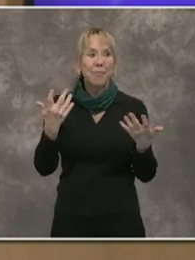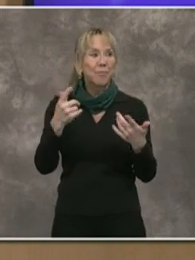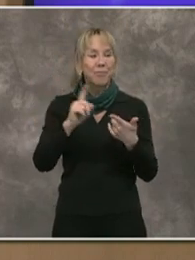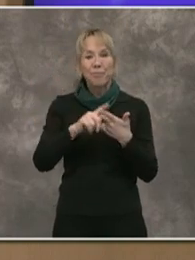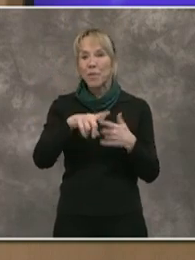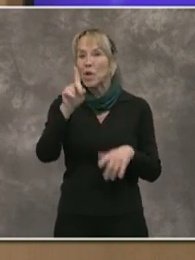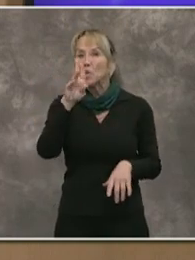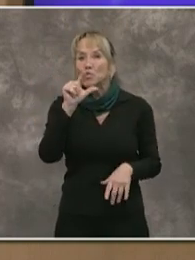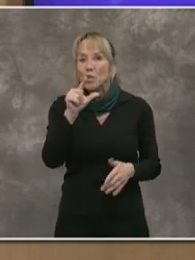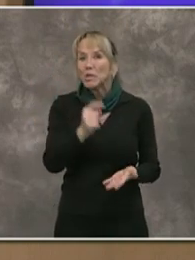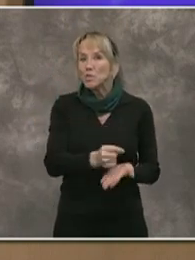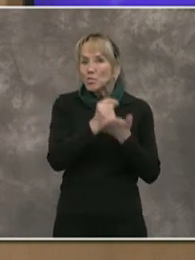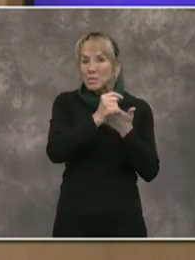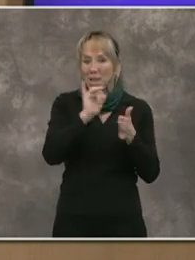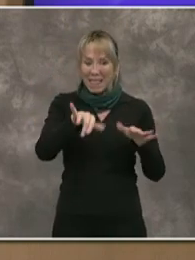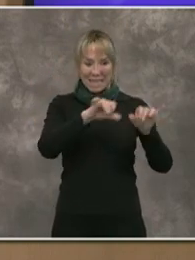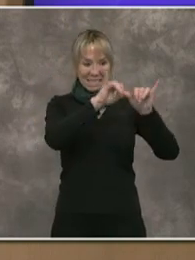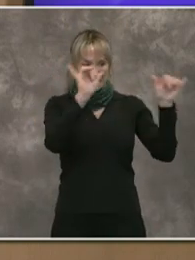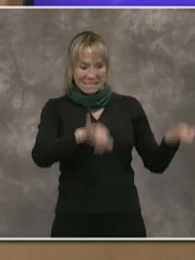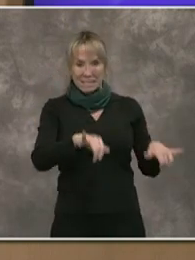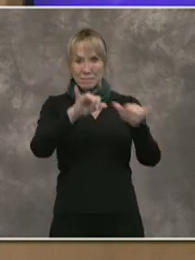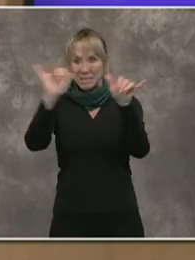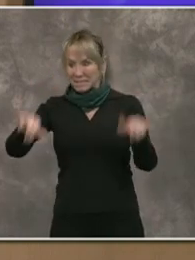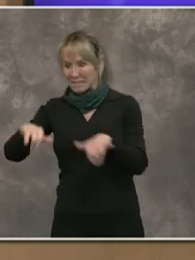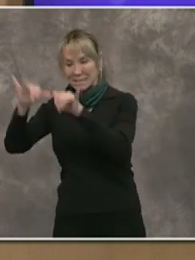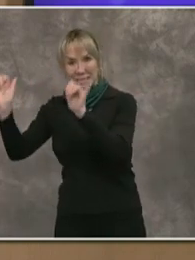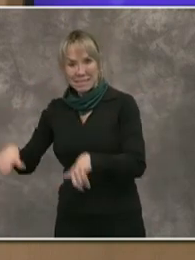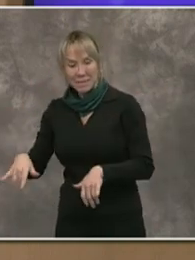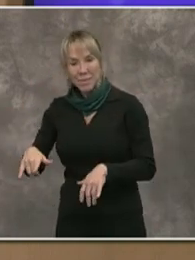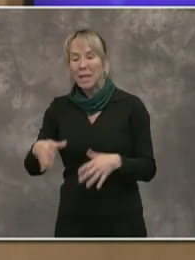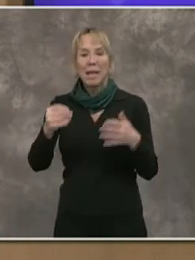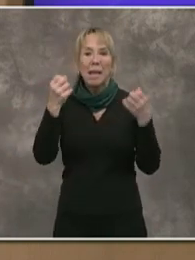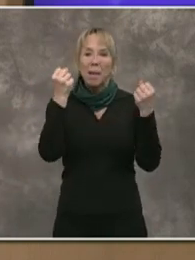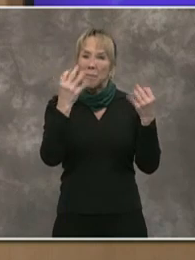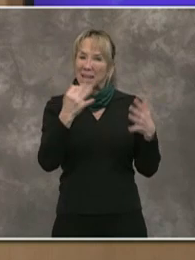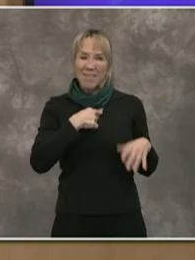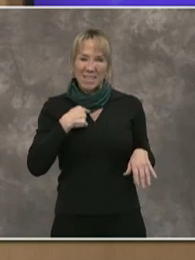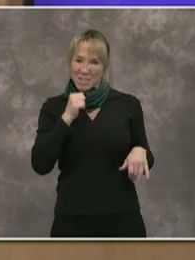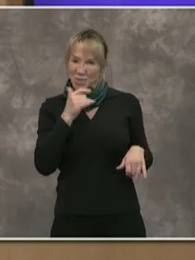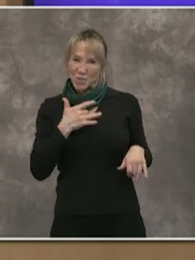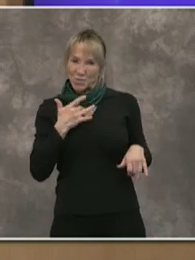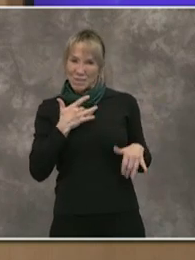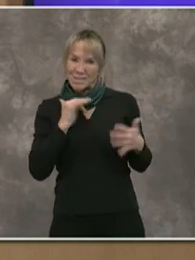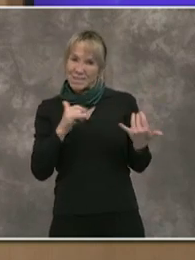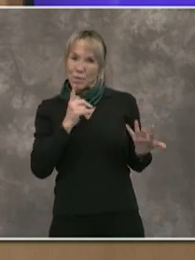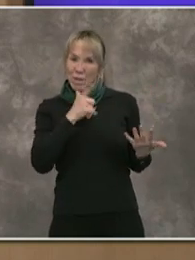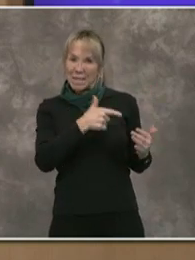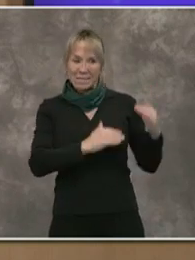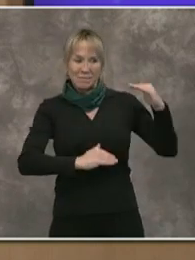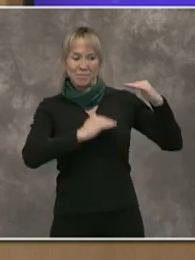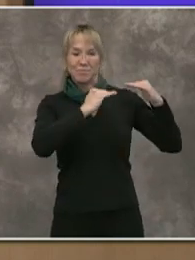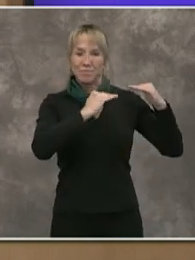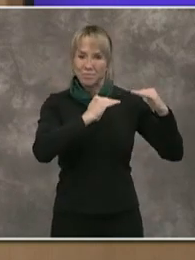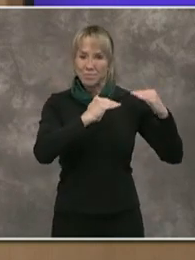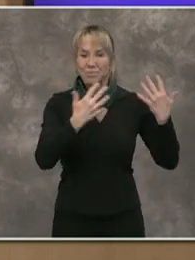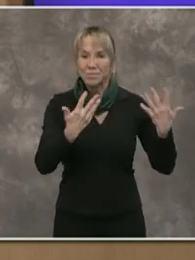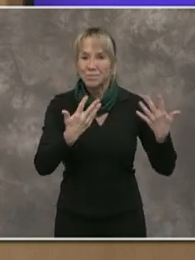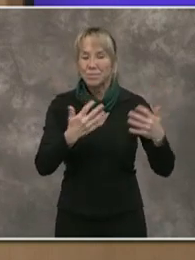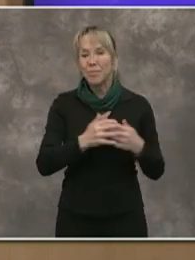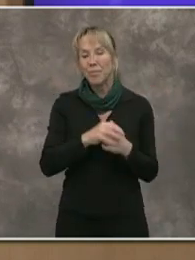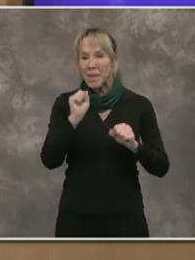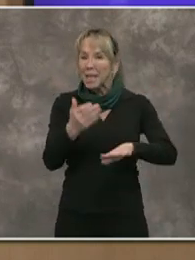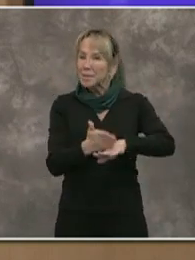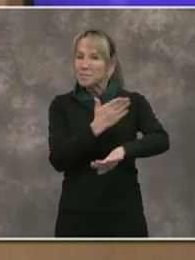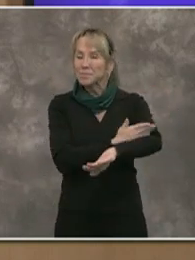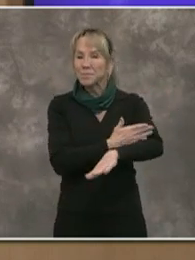treatment system that is not where many of us believe that it should be. And they have to bear